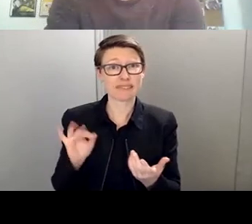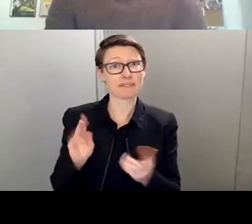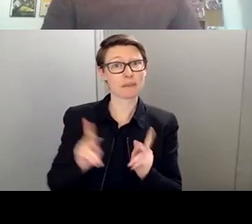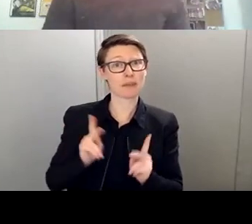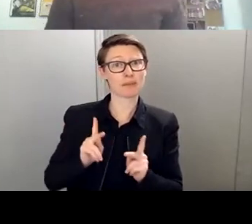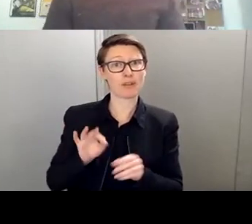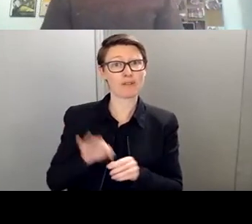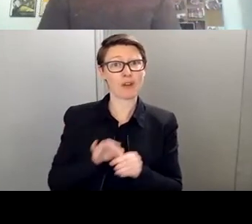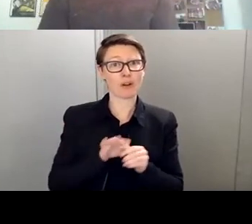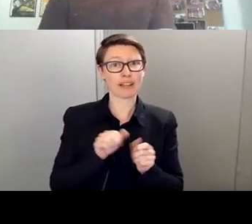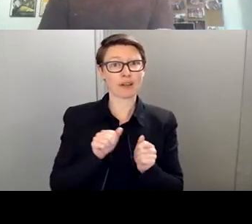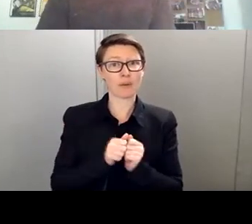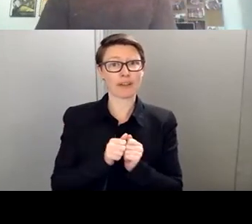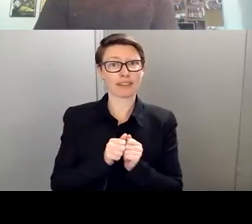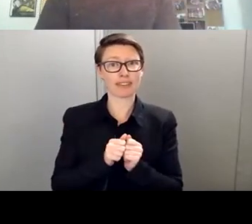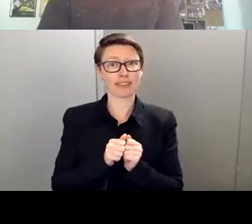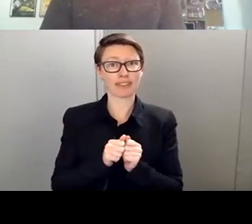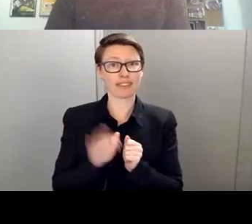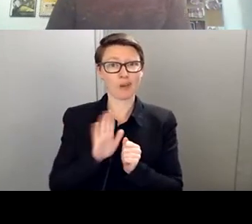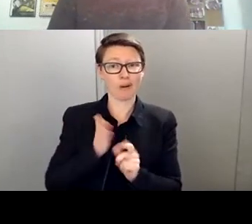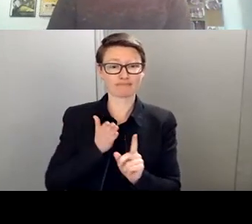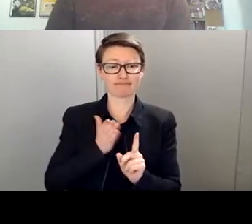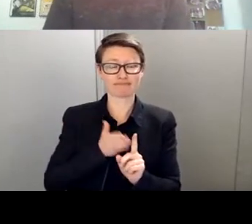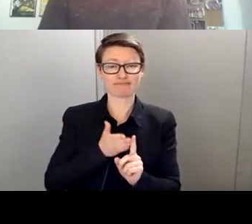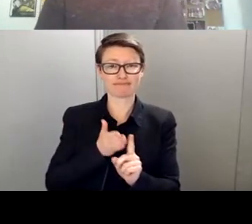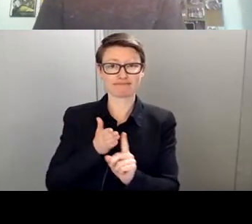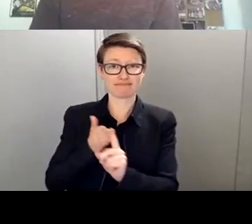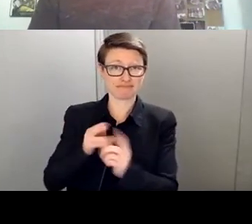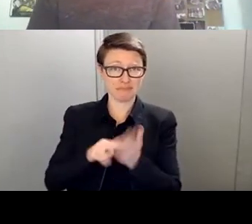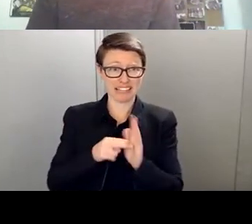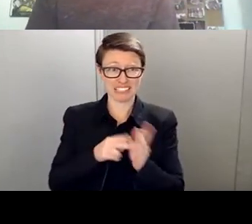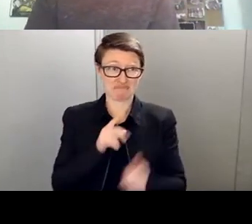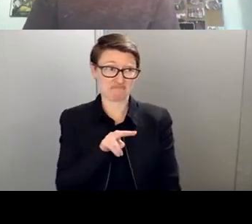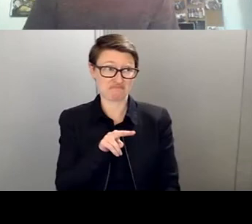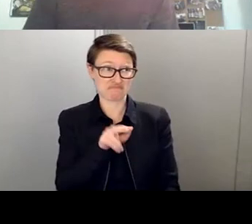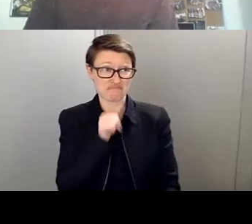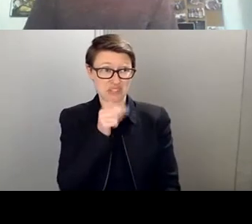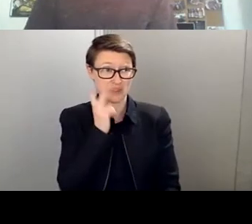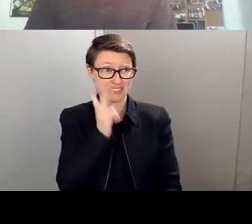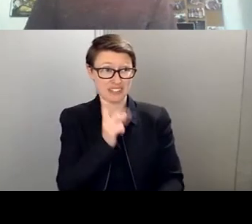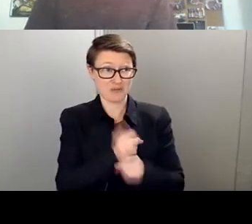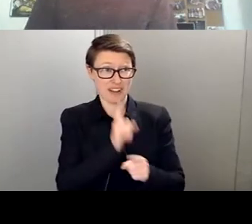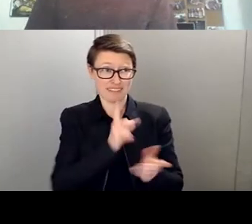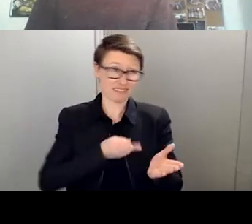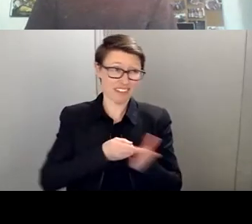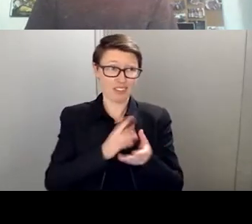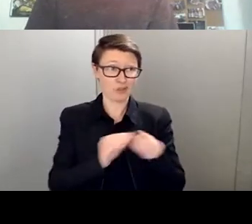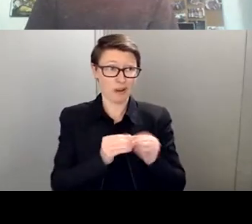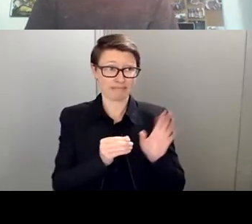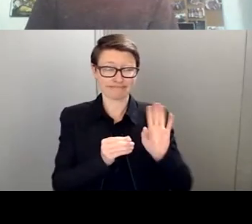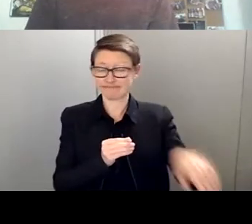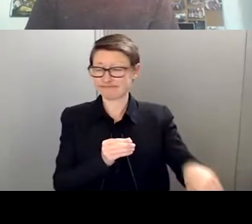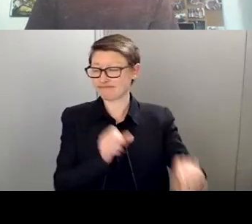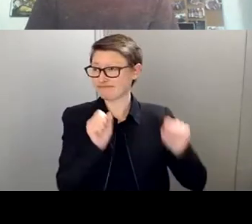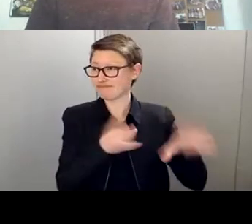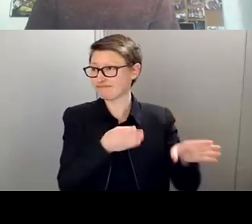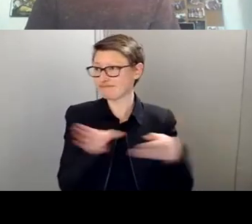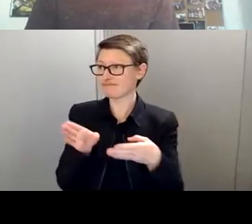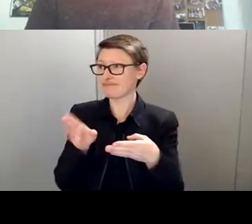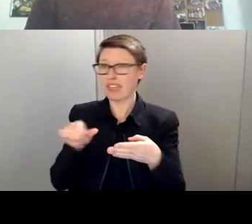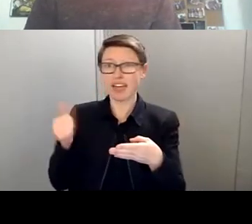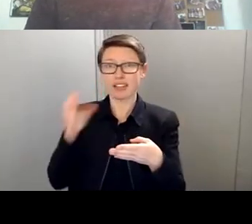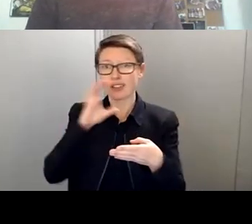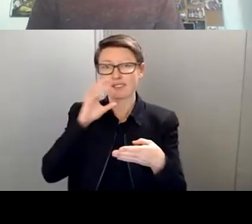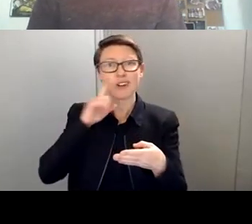feet and their eyes, and they're gonna go find that content and make it themselves, if we're not gonna do it. So I